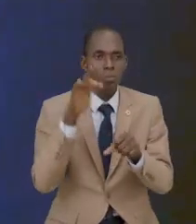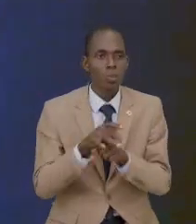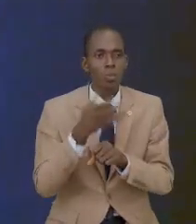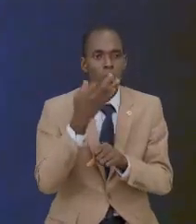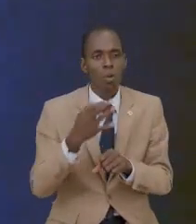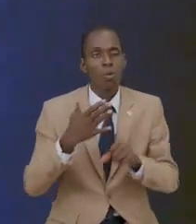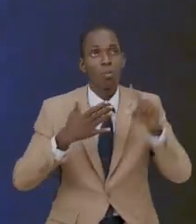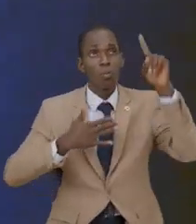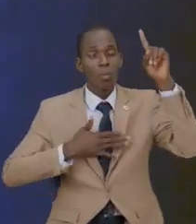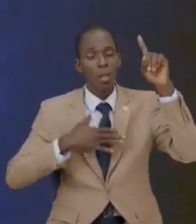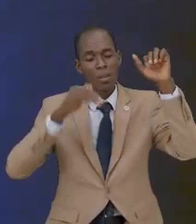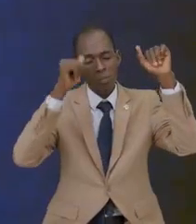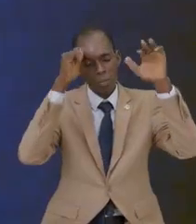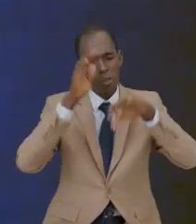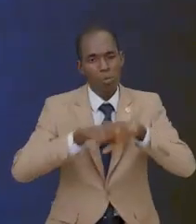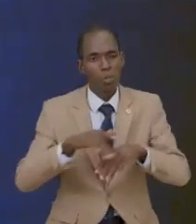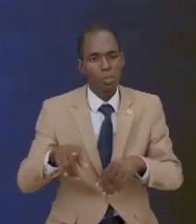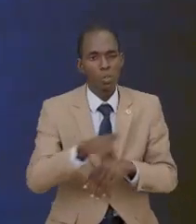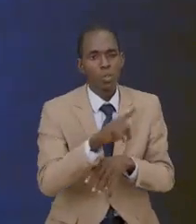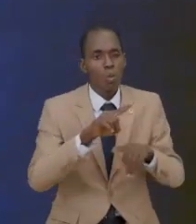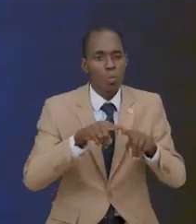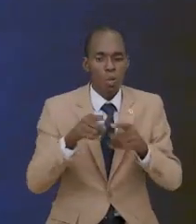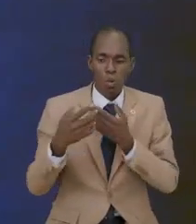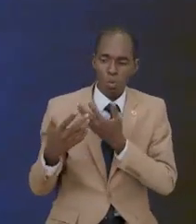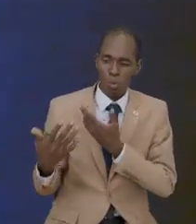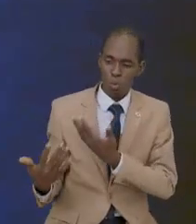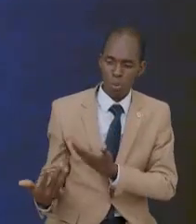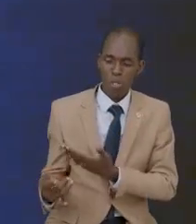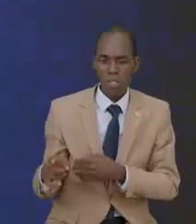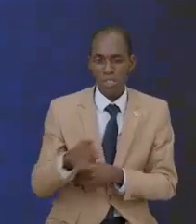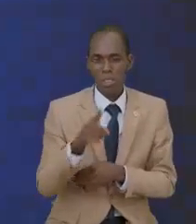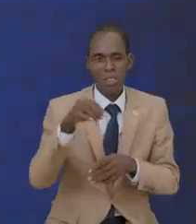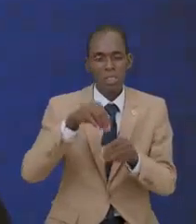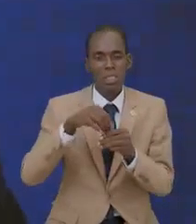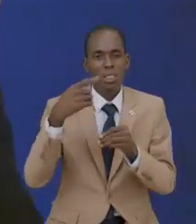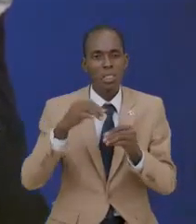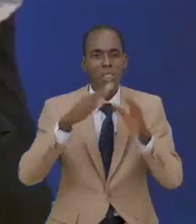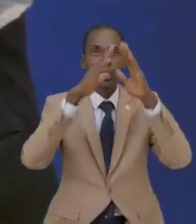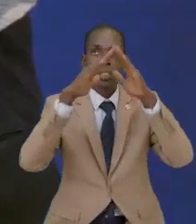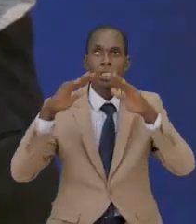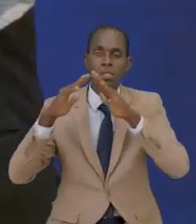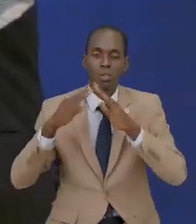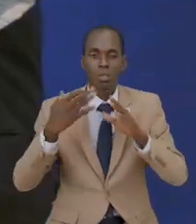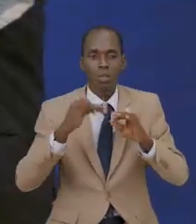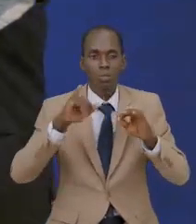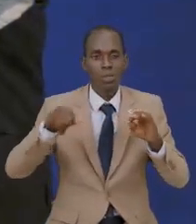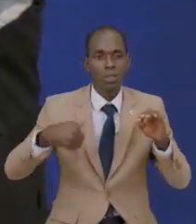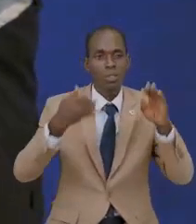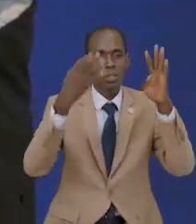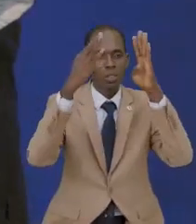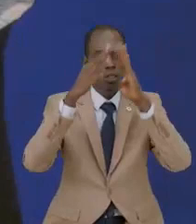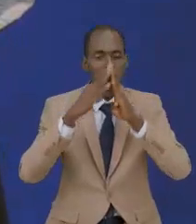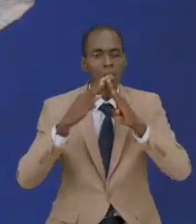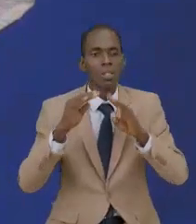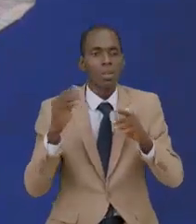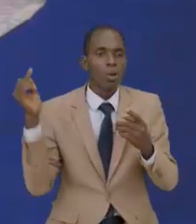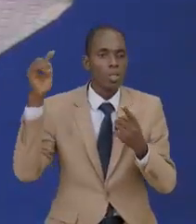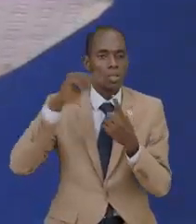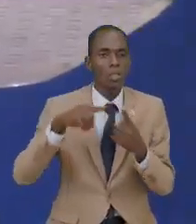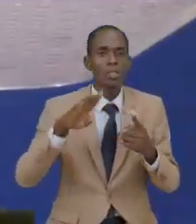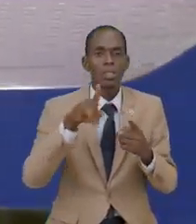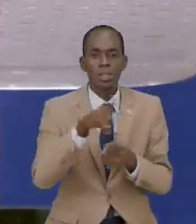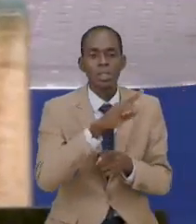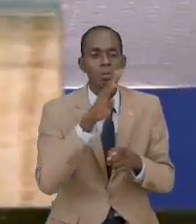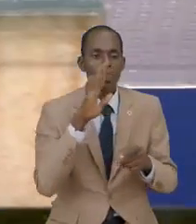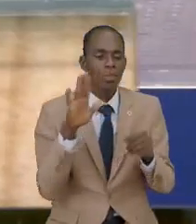upon you, but tarry ye in the city of Jerusalem until ye be endued with power